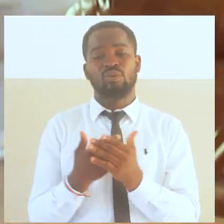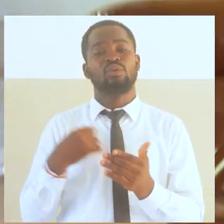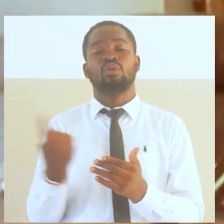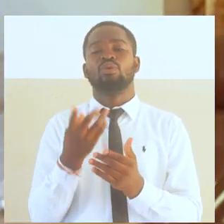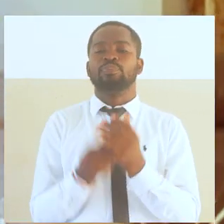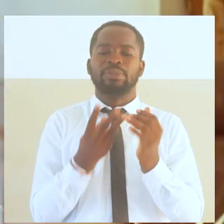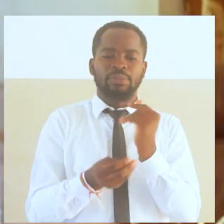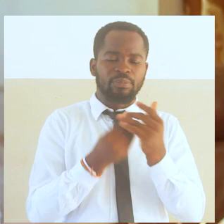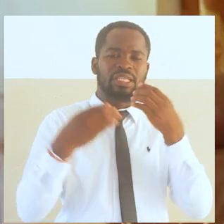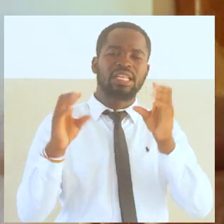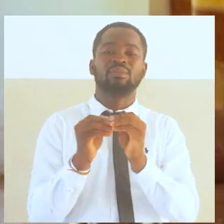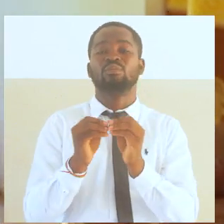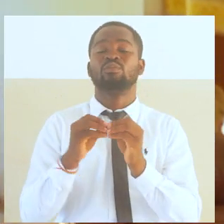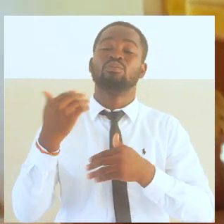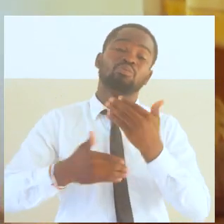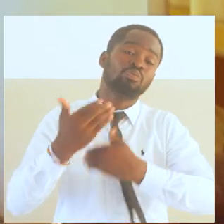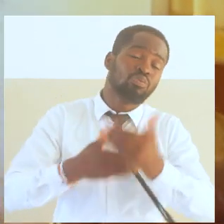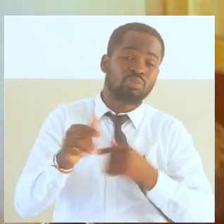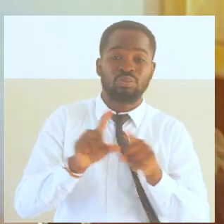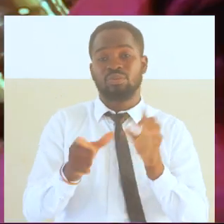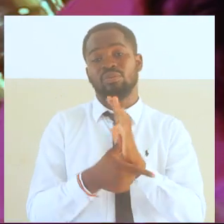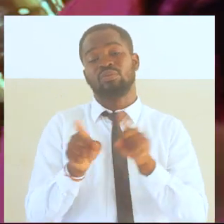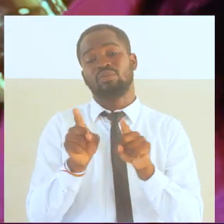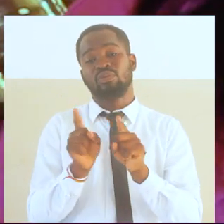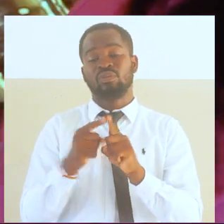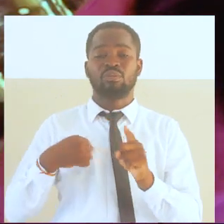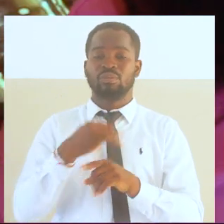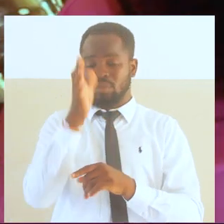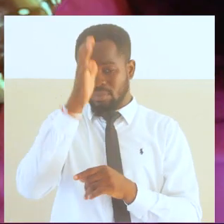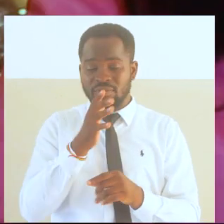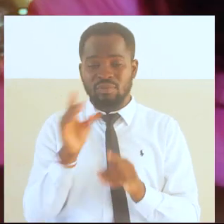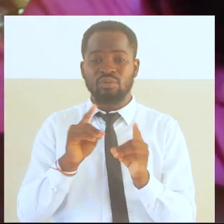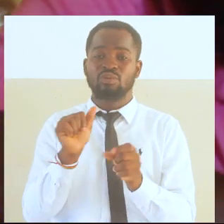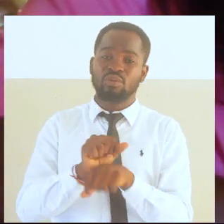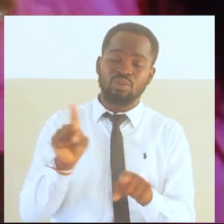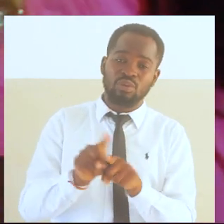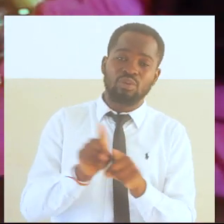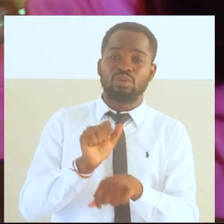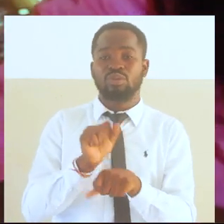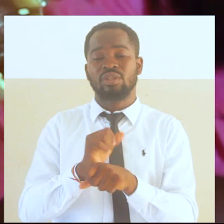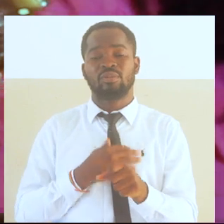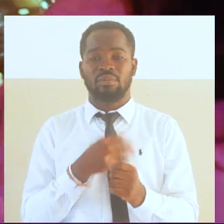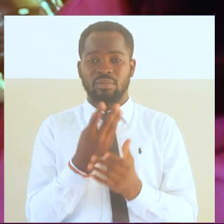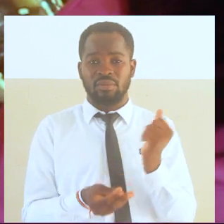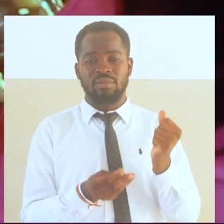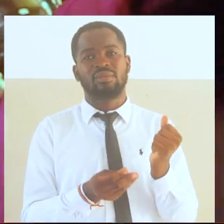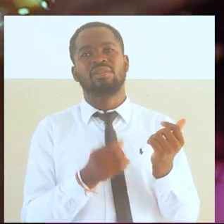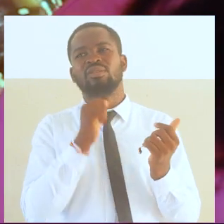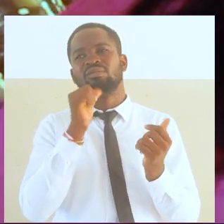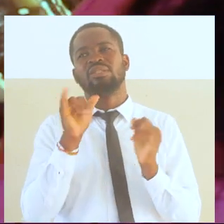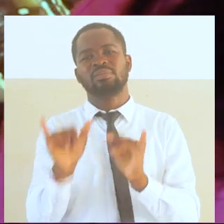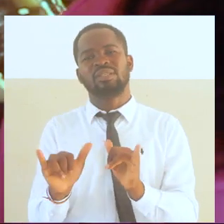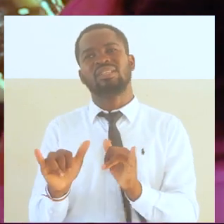be done about it. I cannot have a life. And all these things were affecting me. And I always wanted to just end it. I